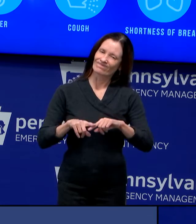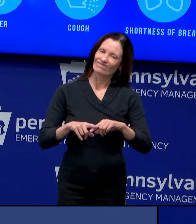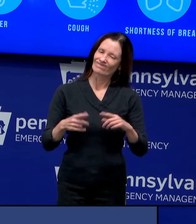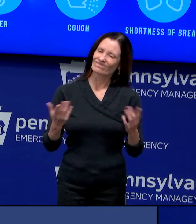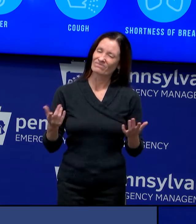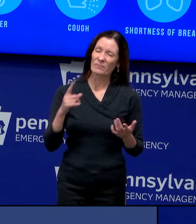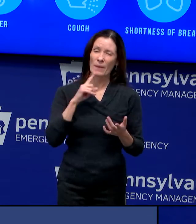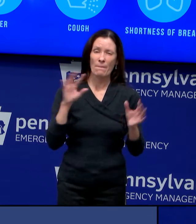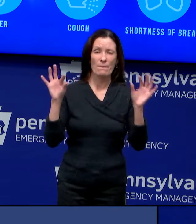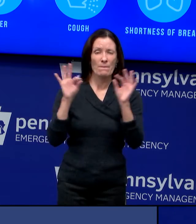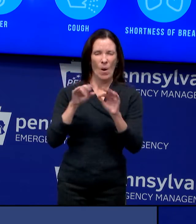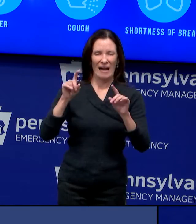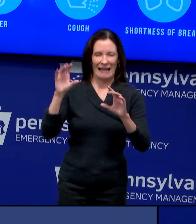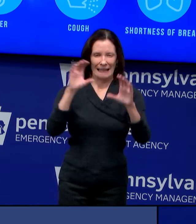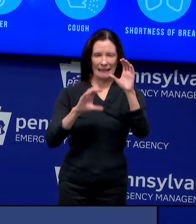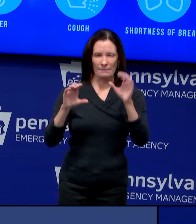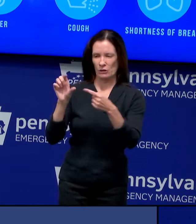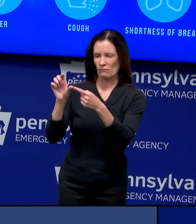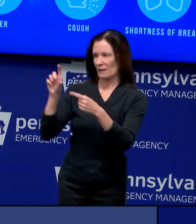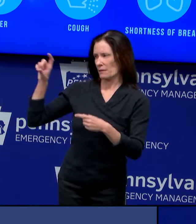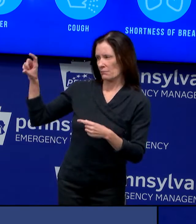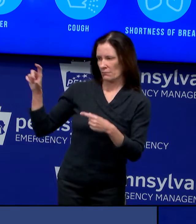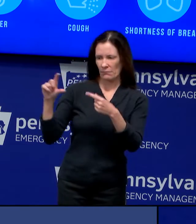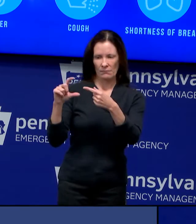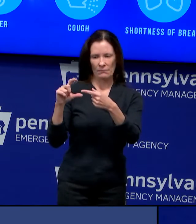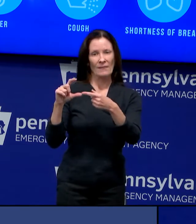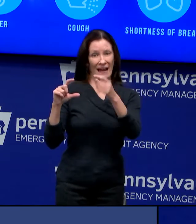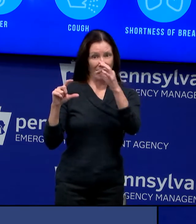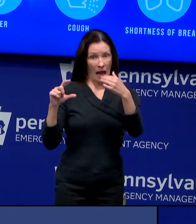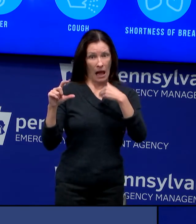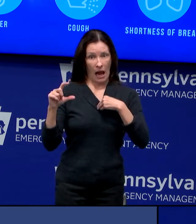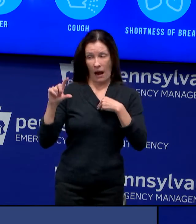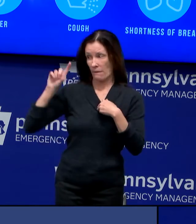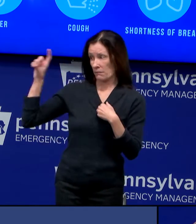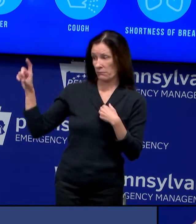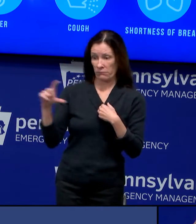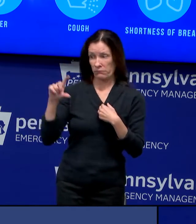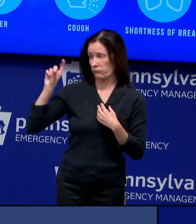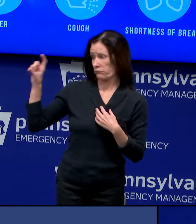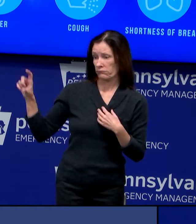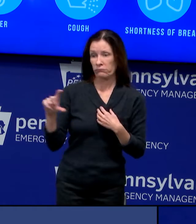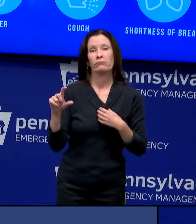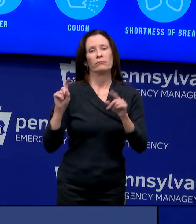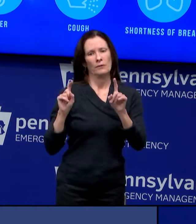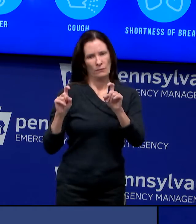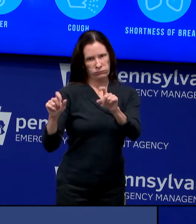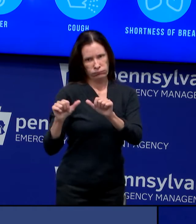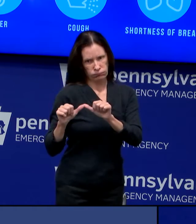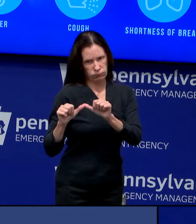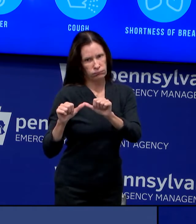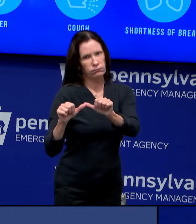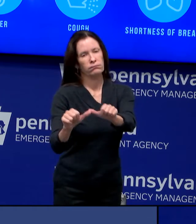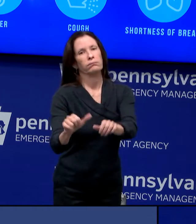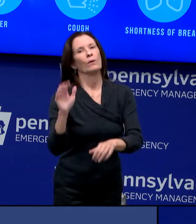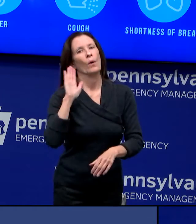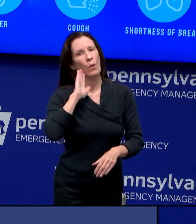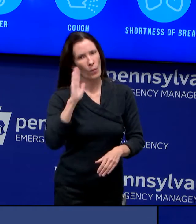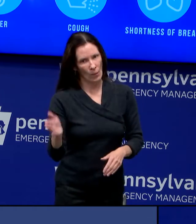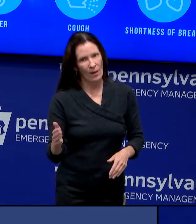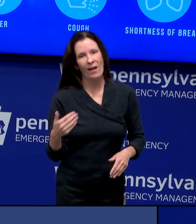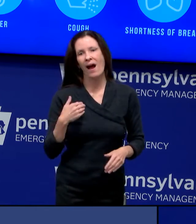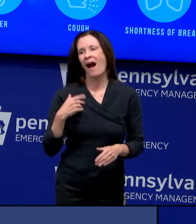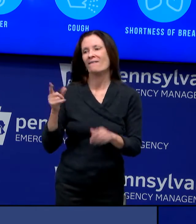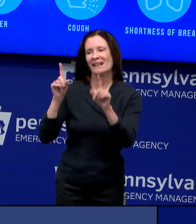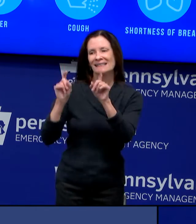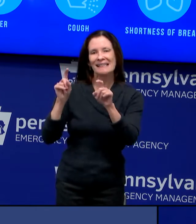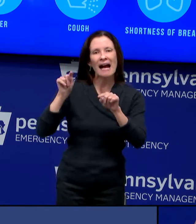of that test. So we continue to test priority patients at our laboratory in Exton. For instance,